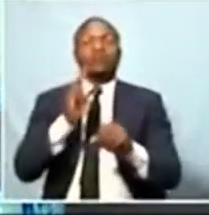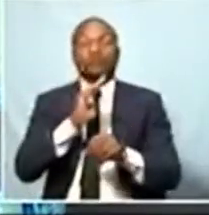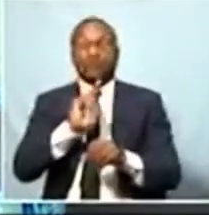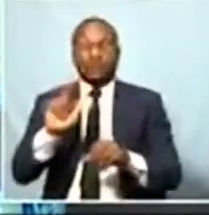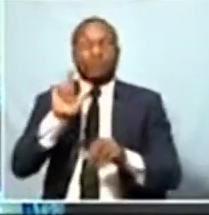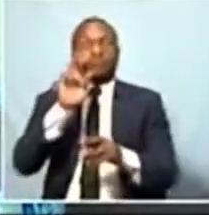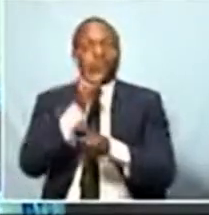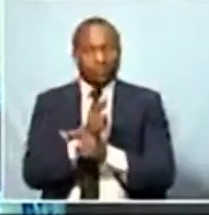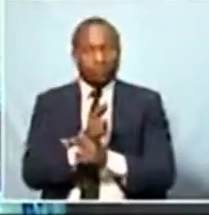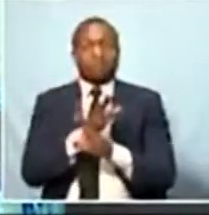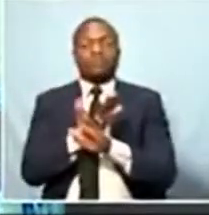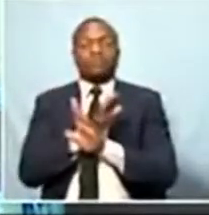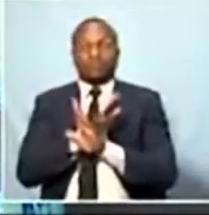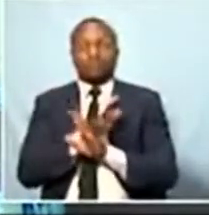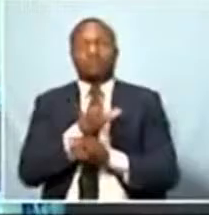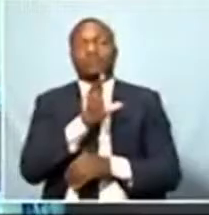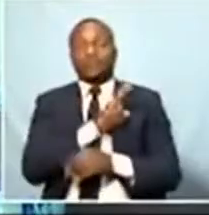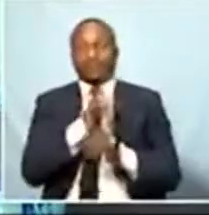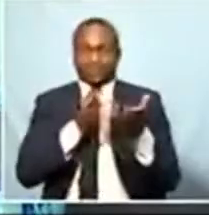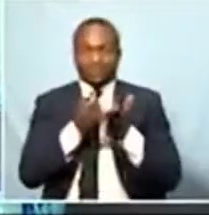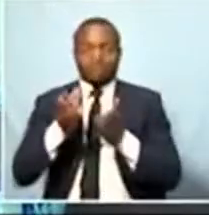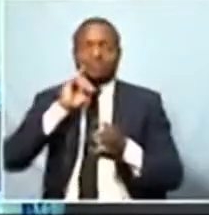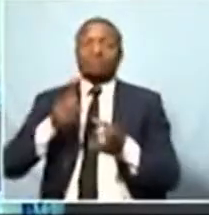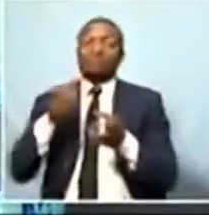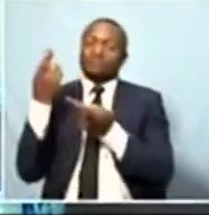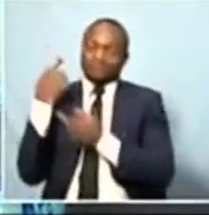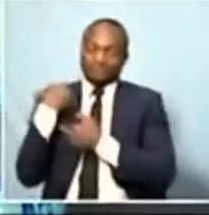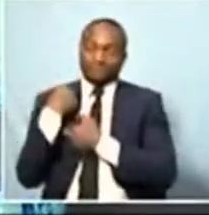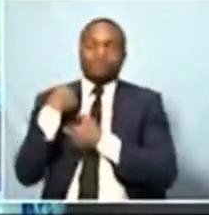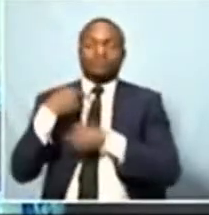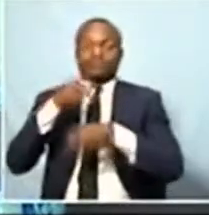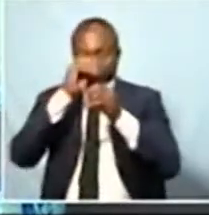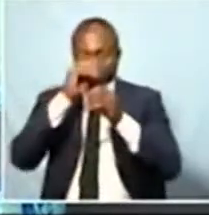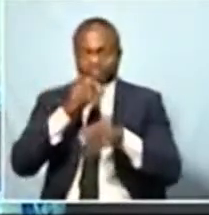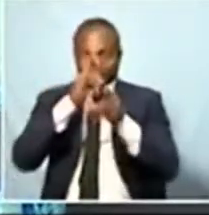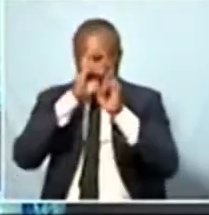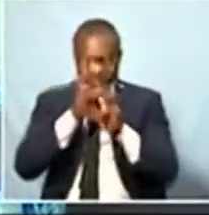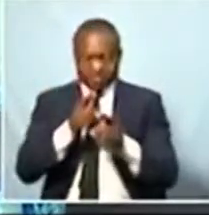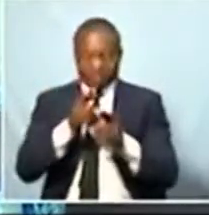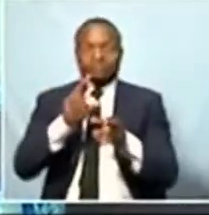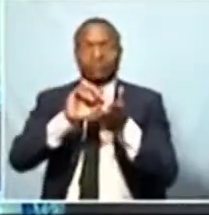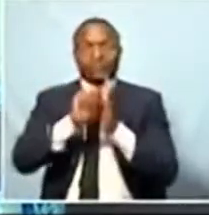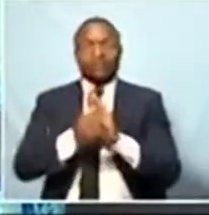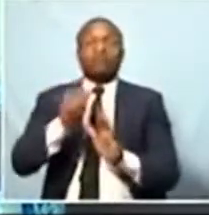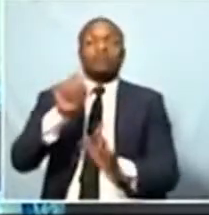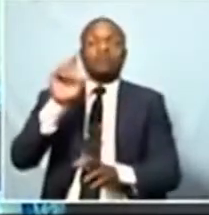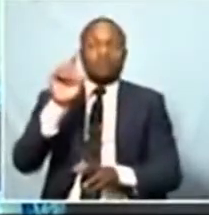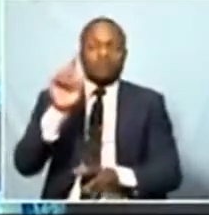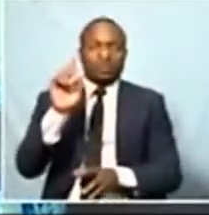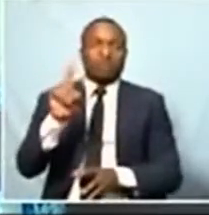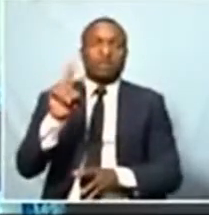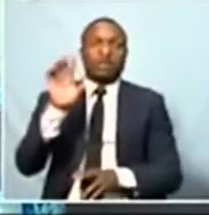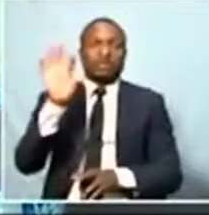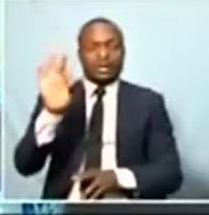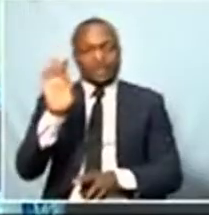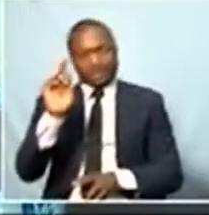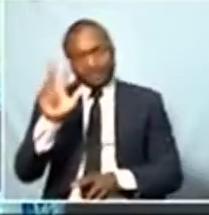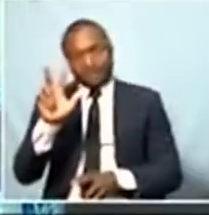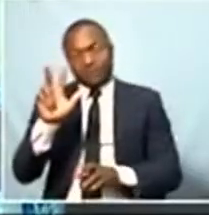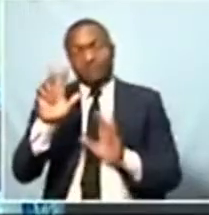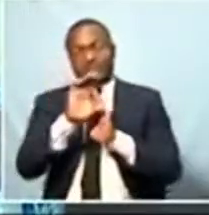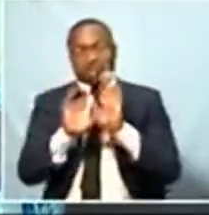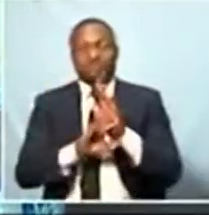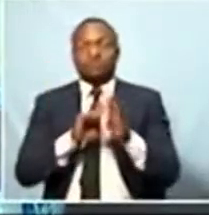Zambia Police Service is constitutionally mandated to uphold pursuant to Article 193 of the Constitution of Zambia.